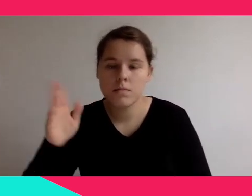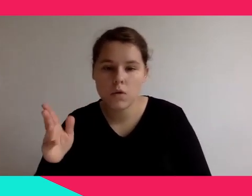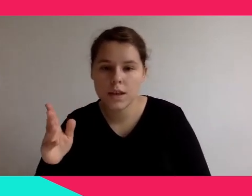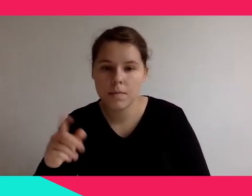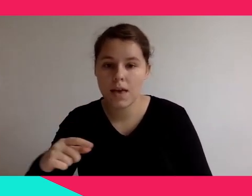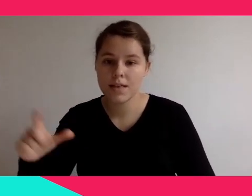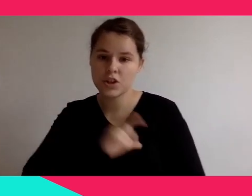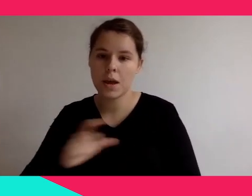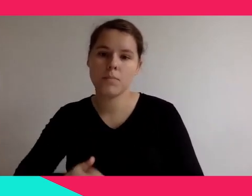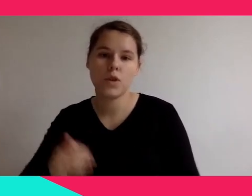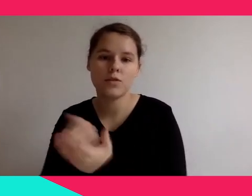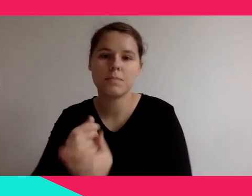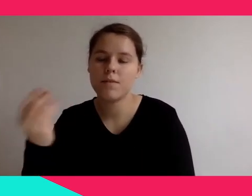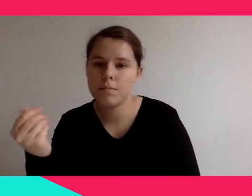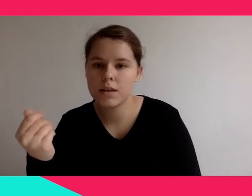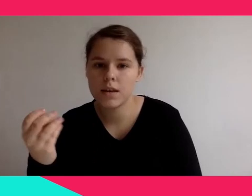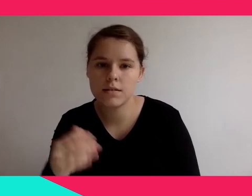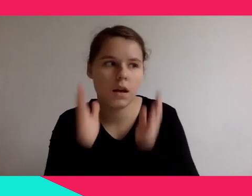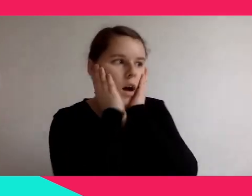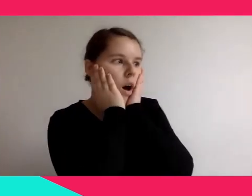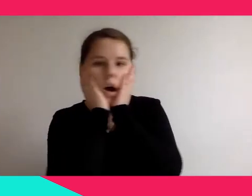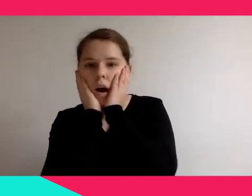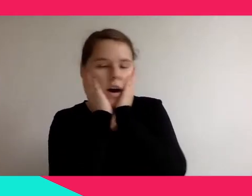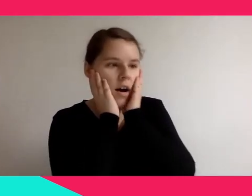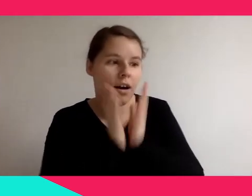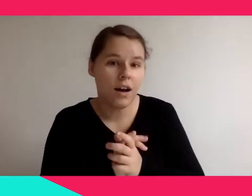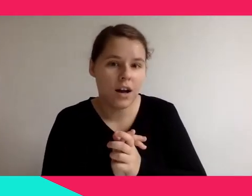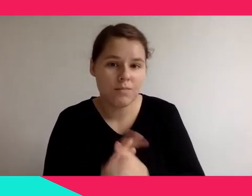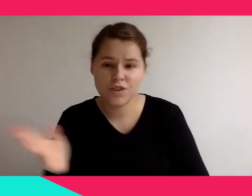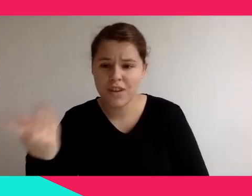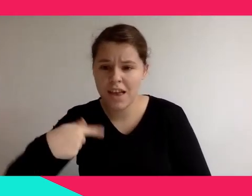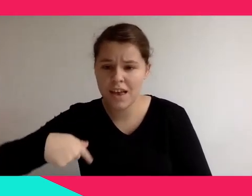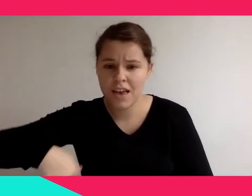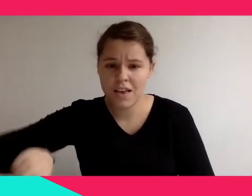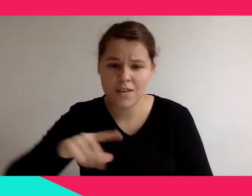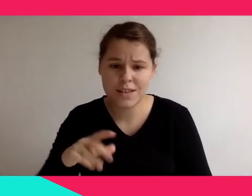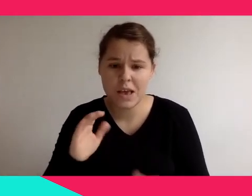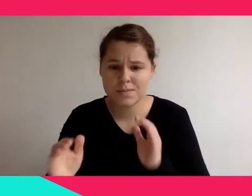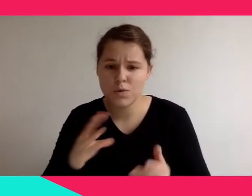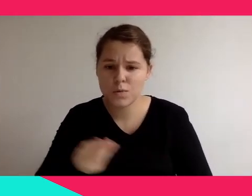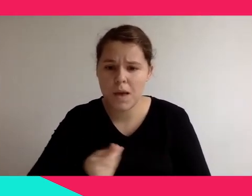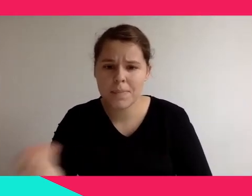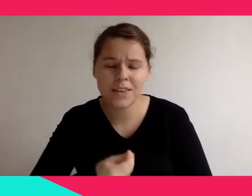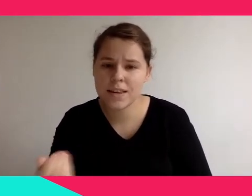will not be able to make money out of selling our digital images for school books or